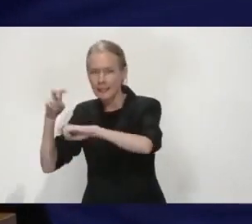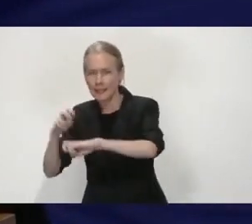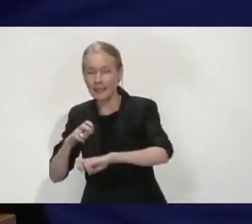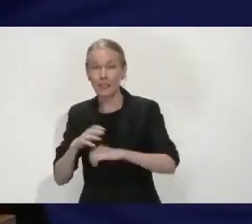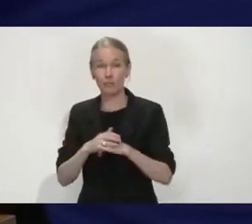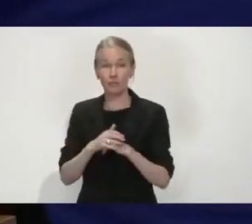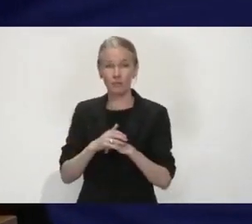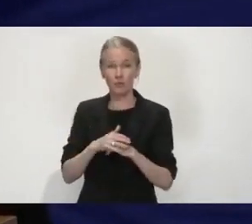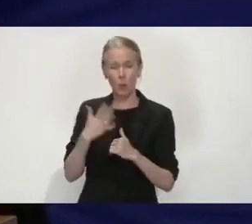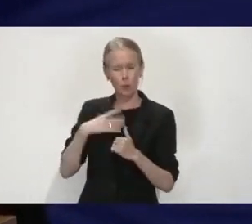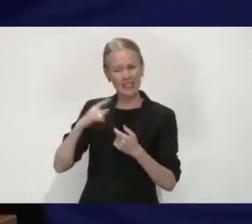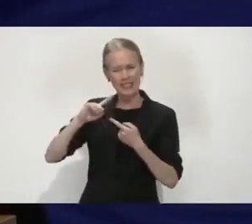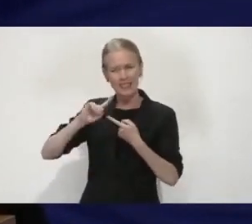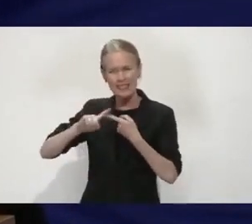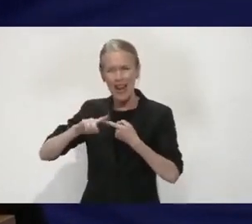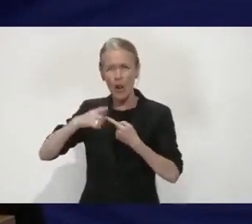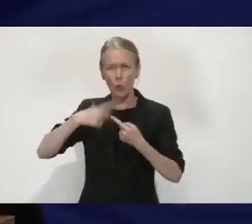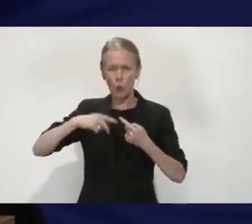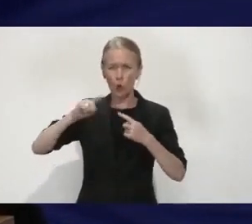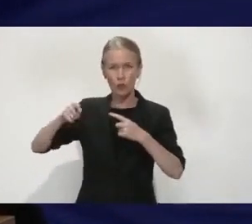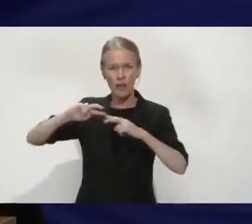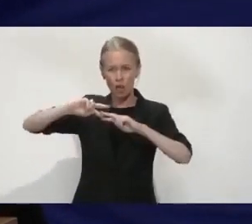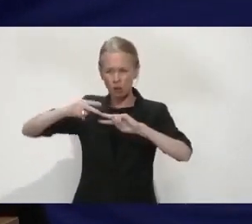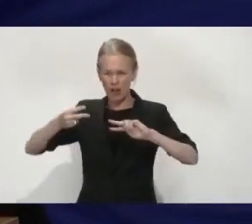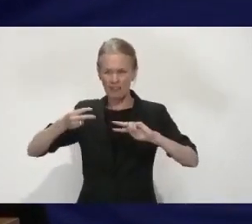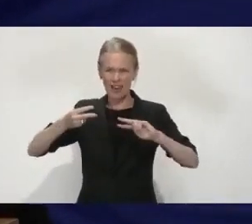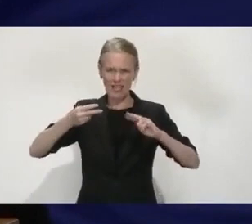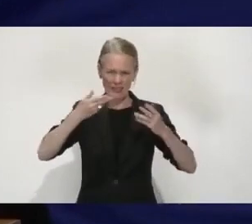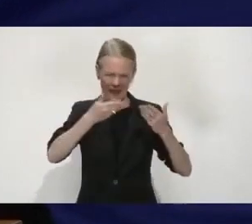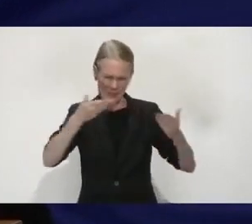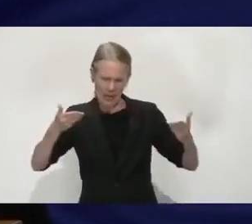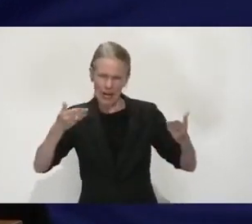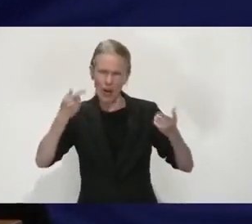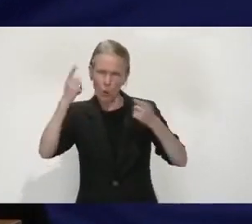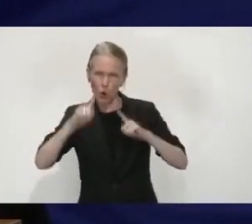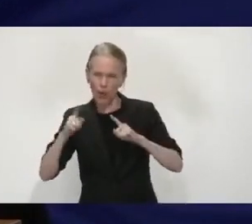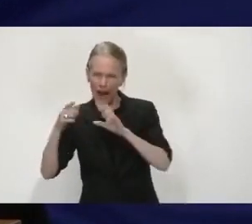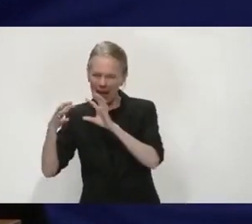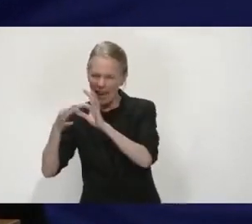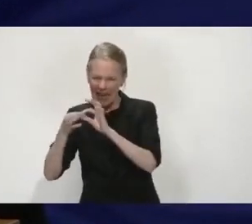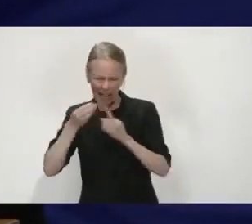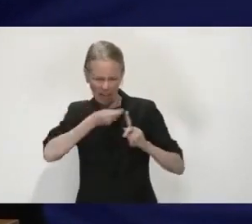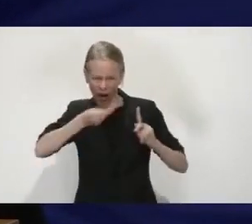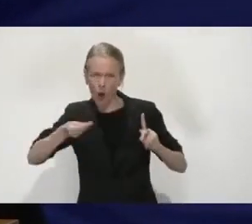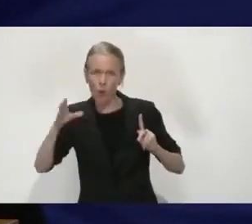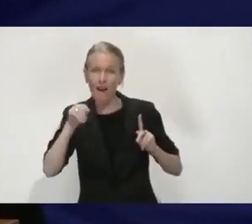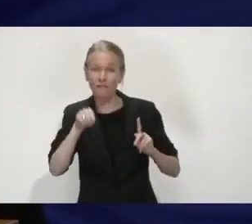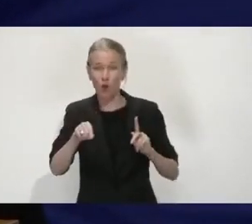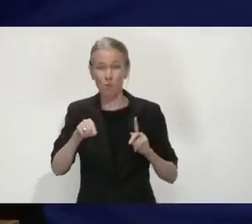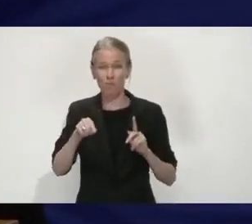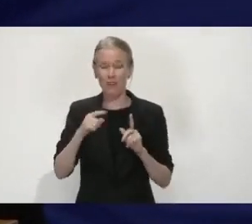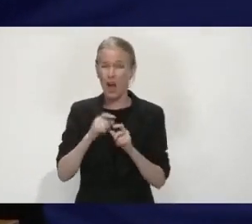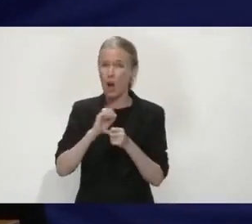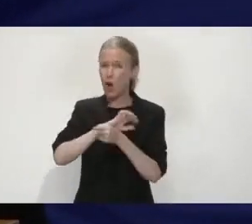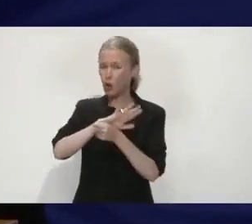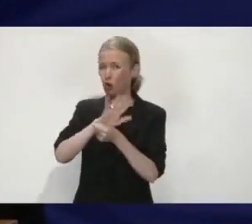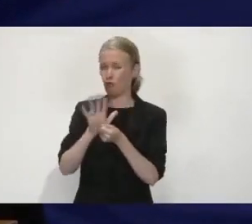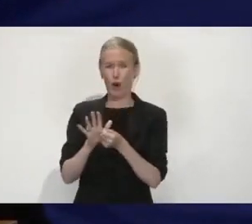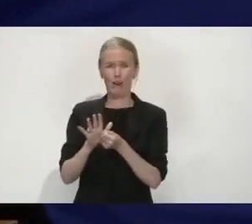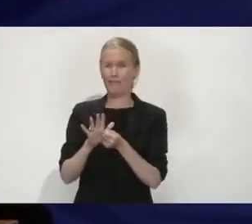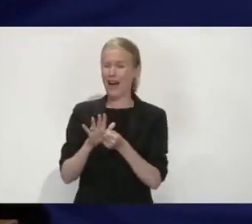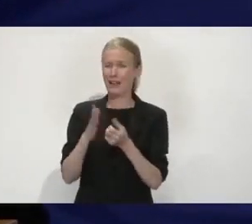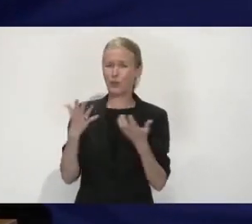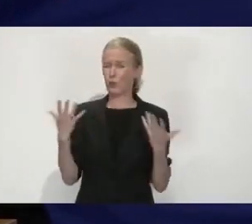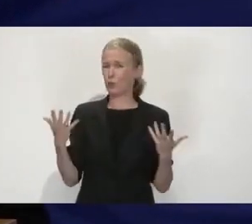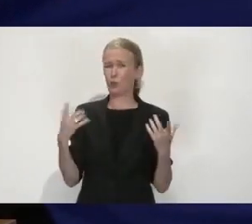trace this virus. It is a tricky virus, we know that, but if we are to succeed in stamping it out, we need to be vigilant